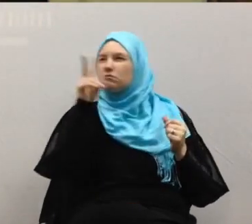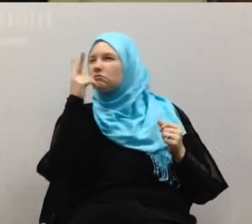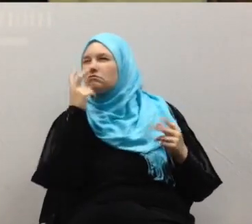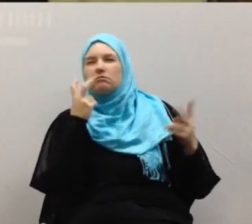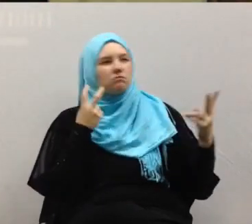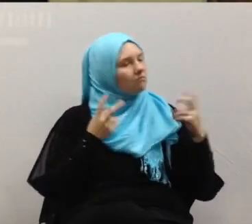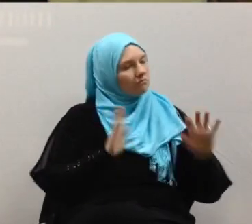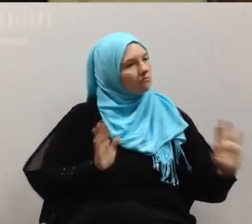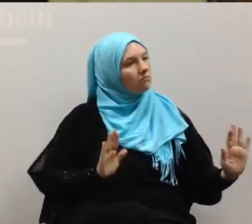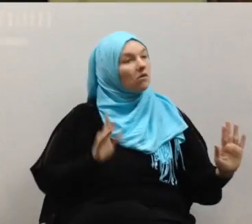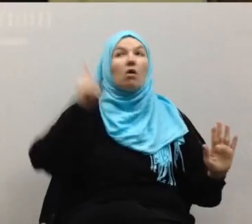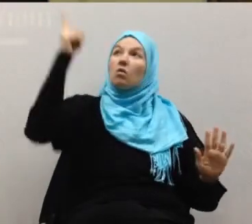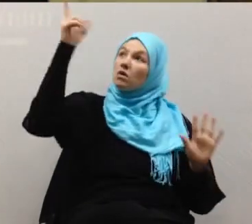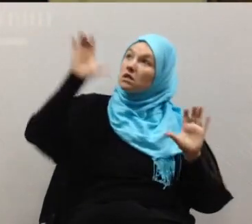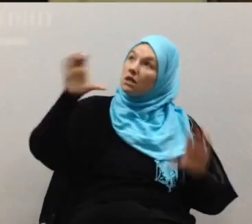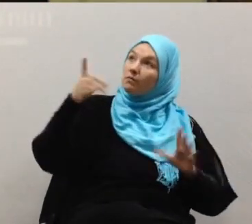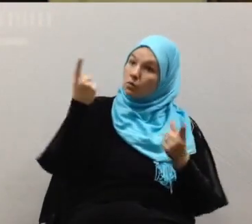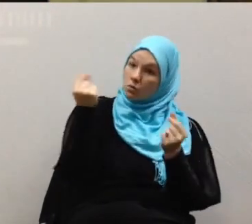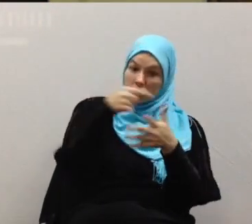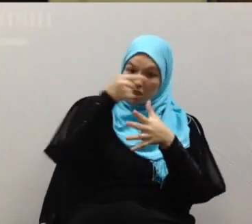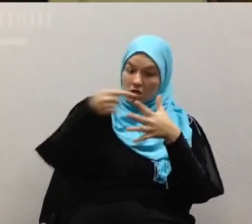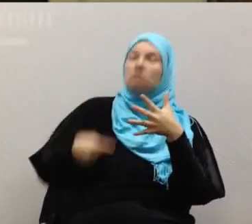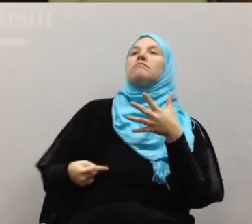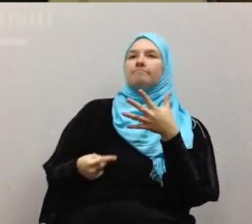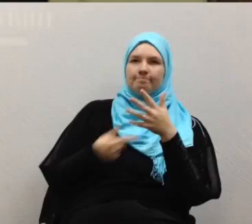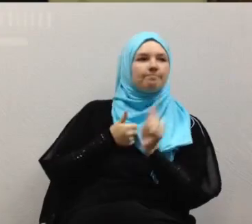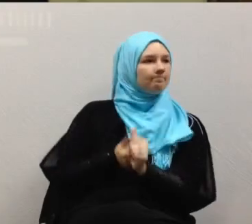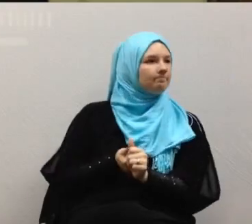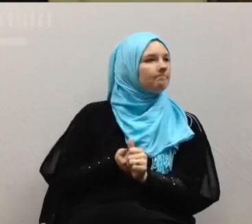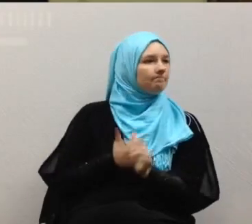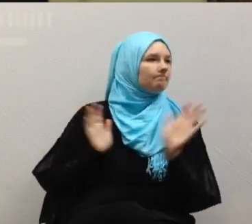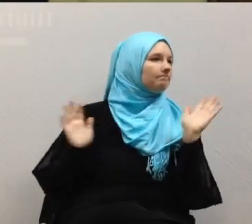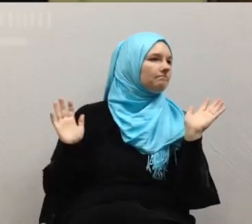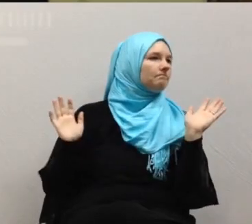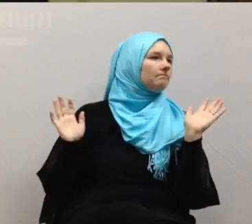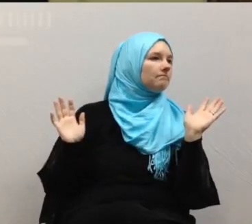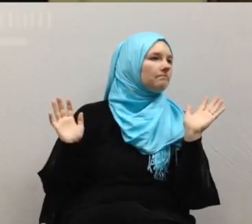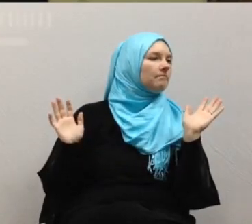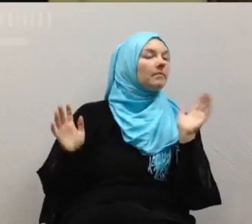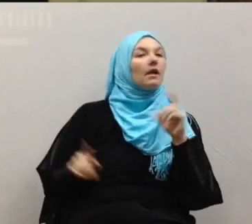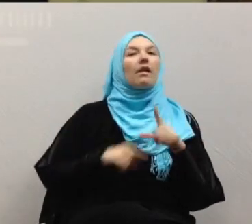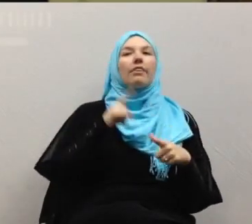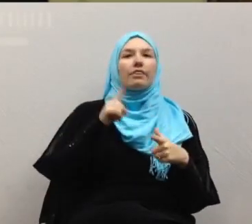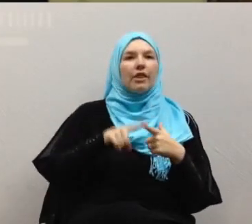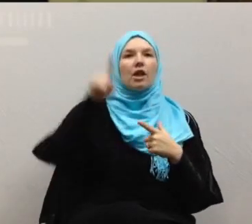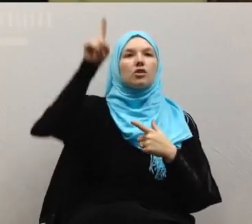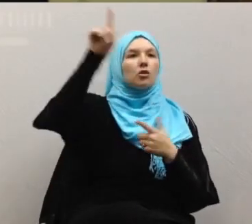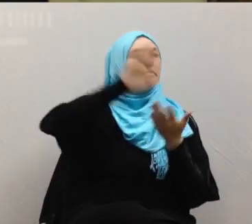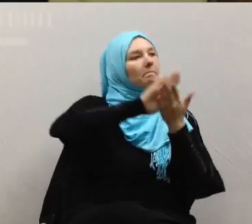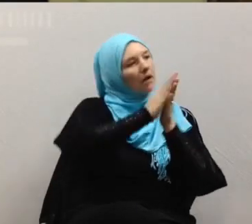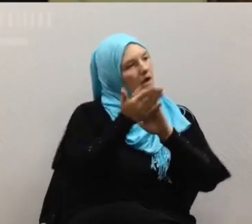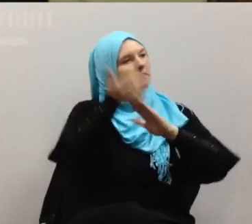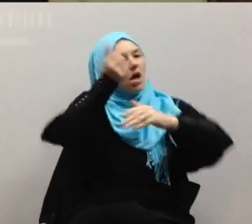tells you to do. Then you become in the protection of Allah subhanahu wa ta'ala.